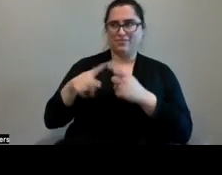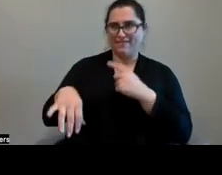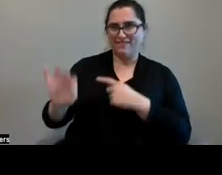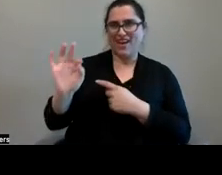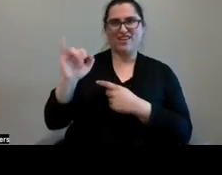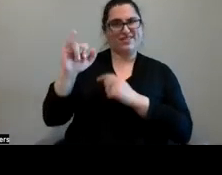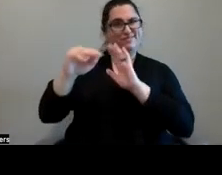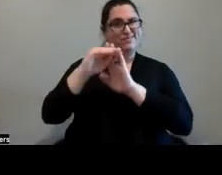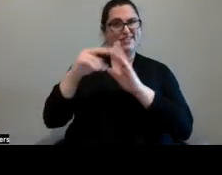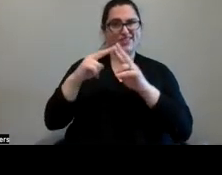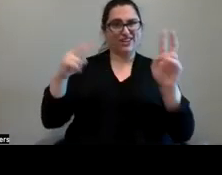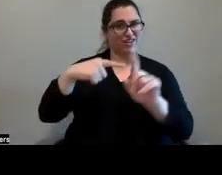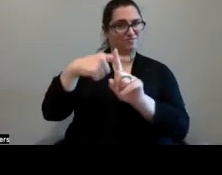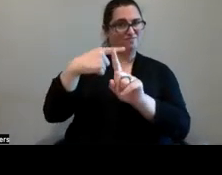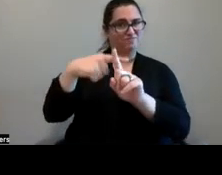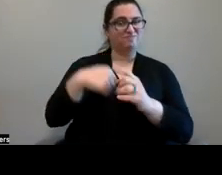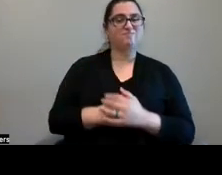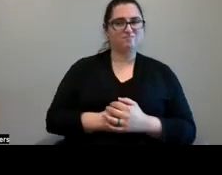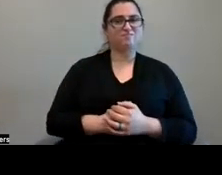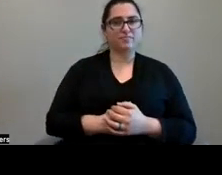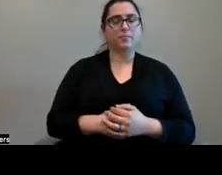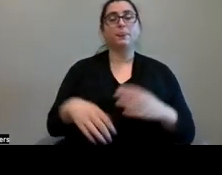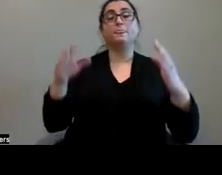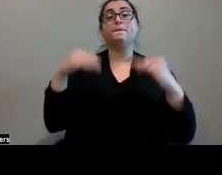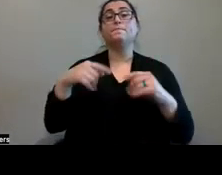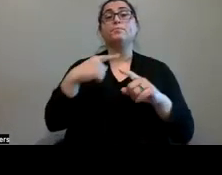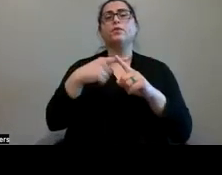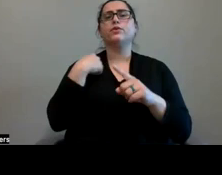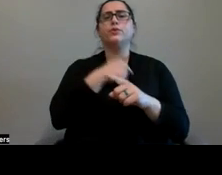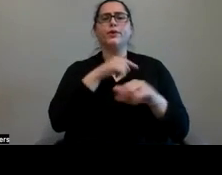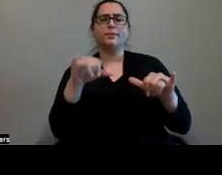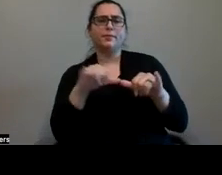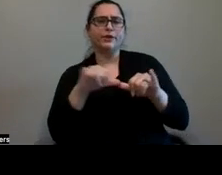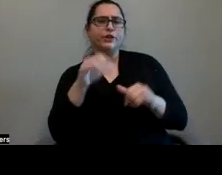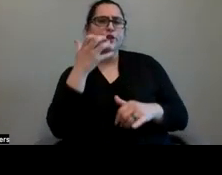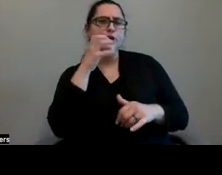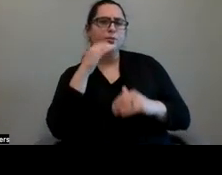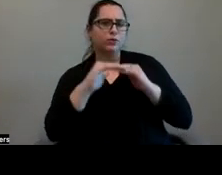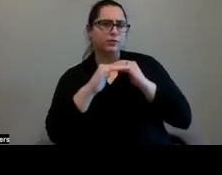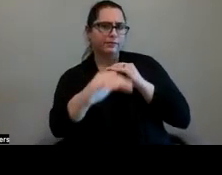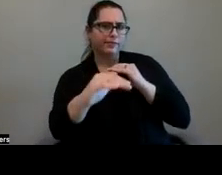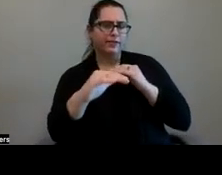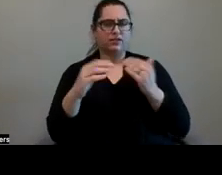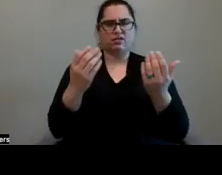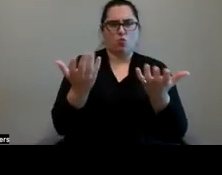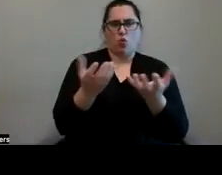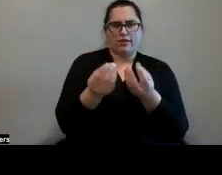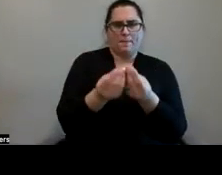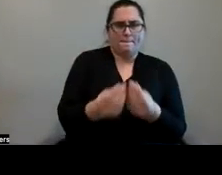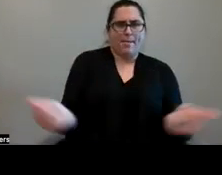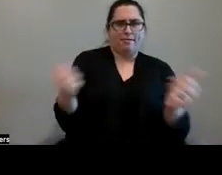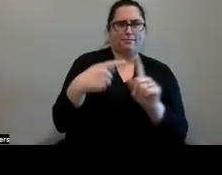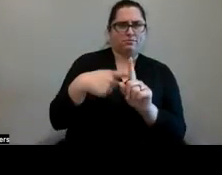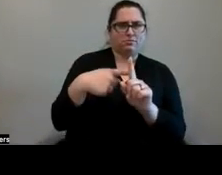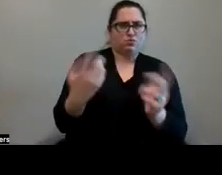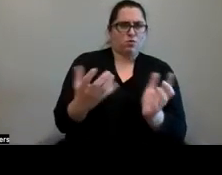promising. We also measured thermostability in terms of melting temperature. And